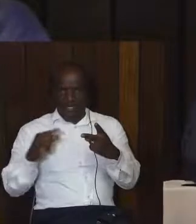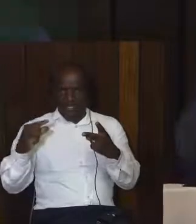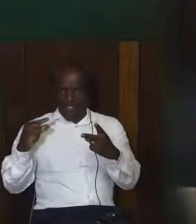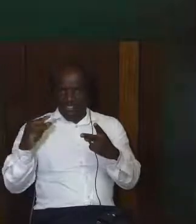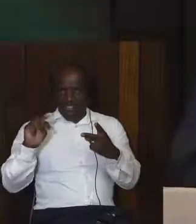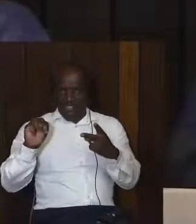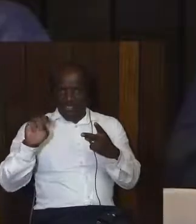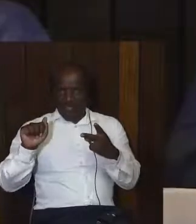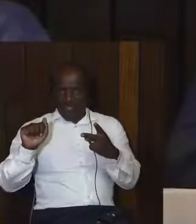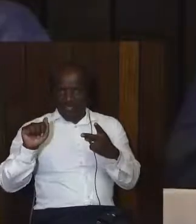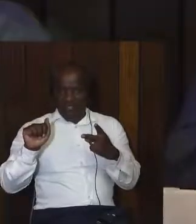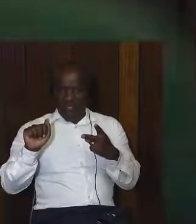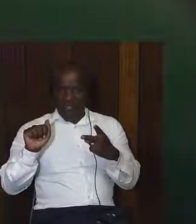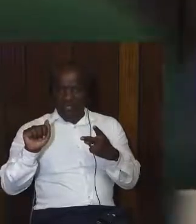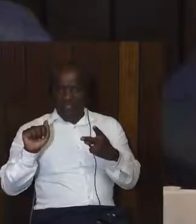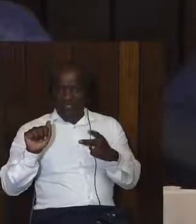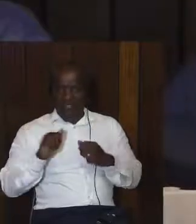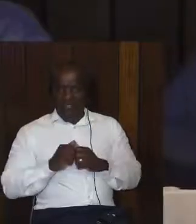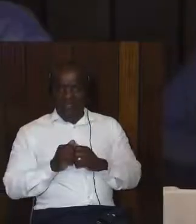GMA,